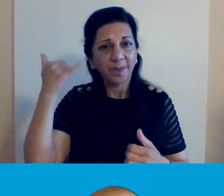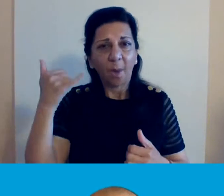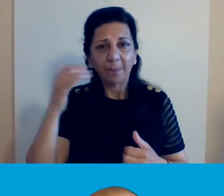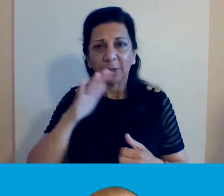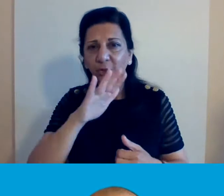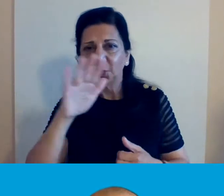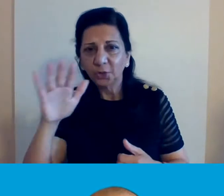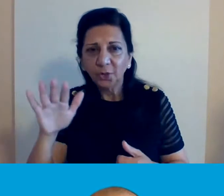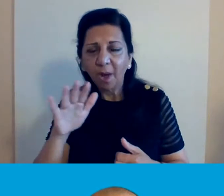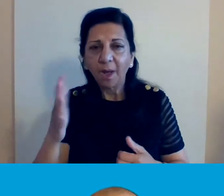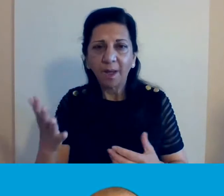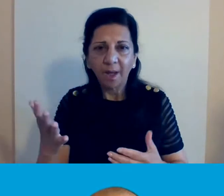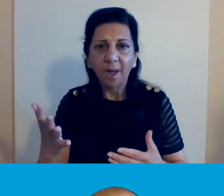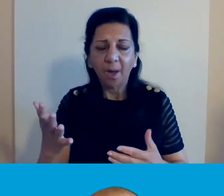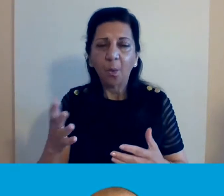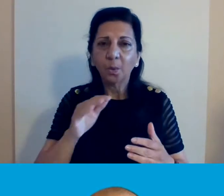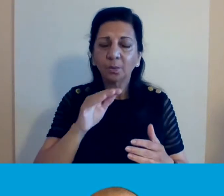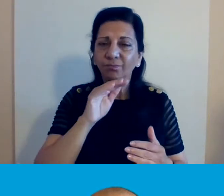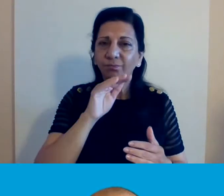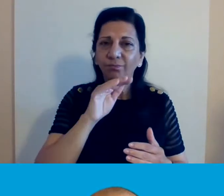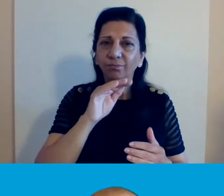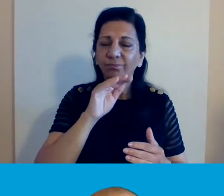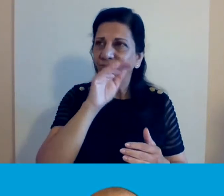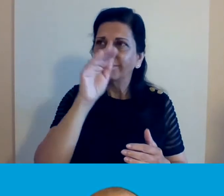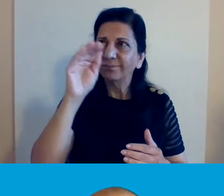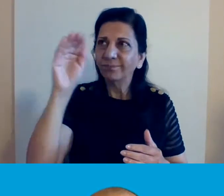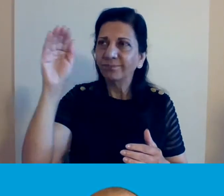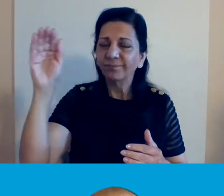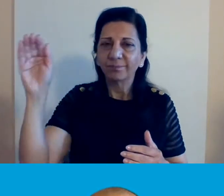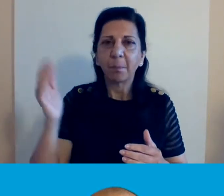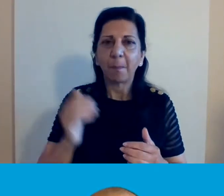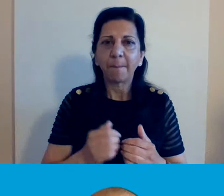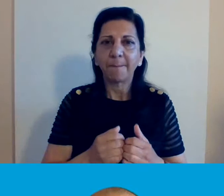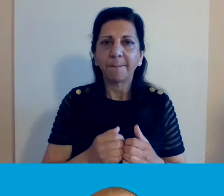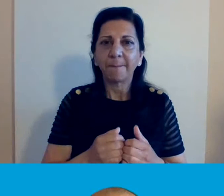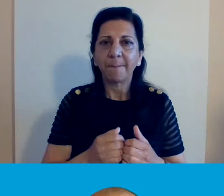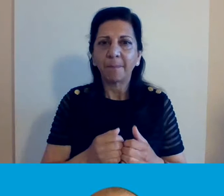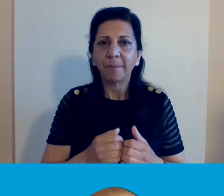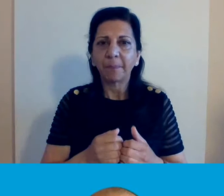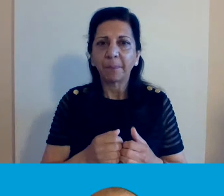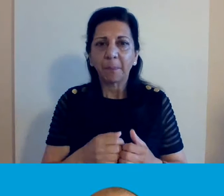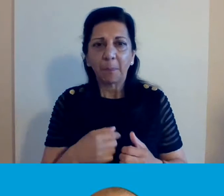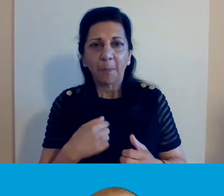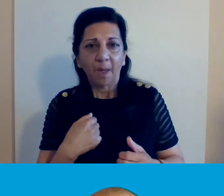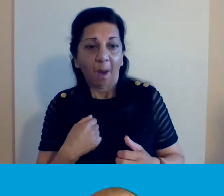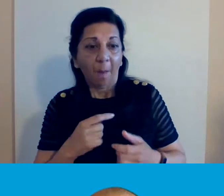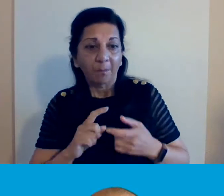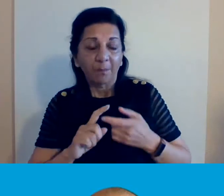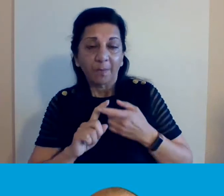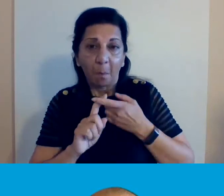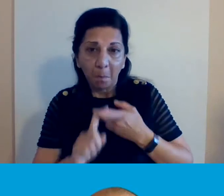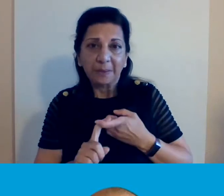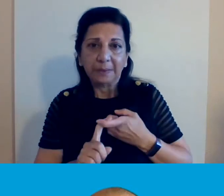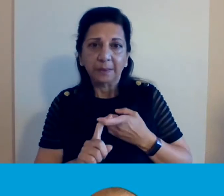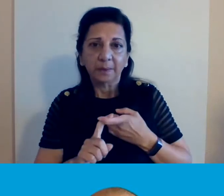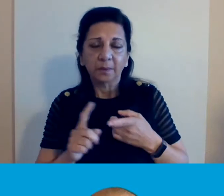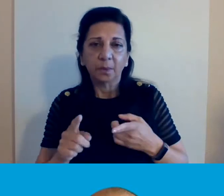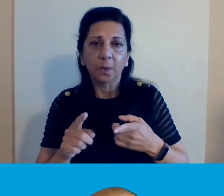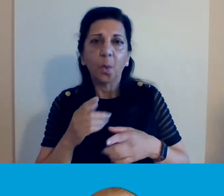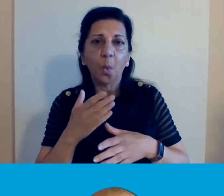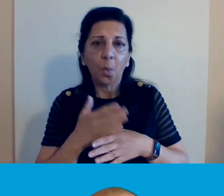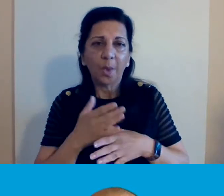remain really important things for us to focus on. And certainly I'm committing to working on those, what we call